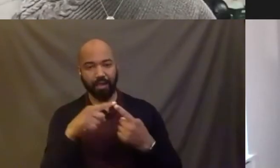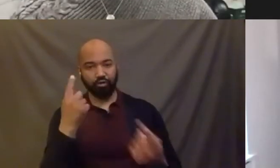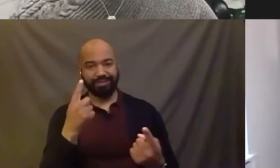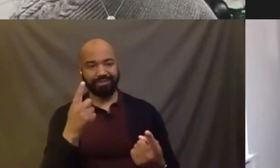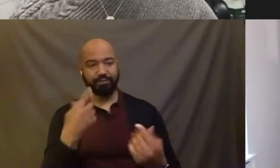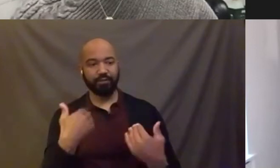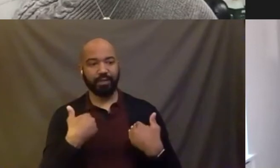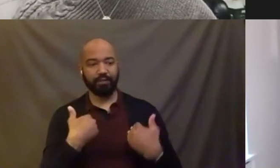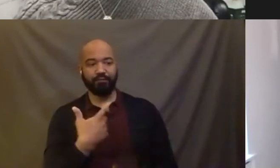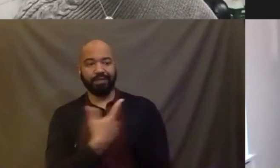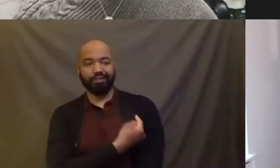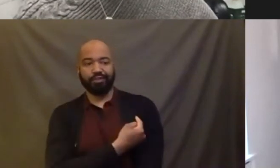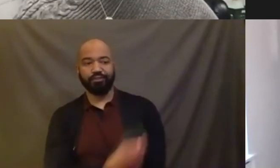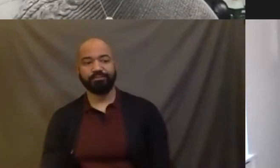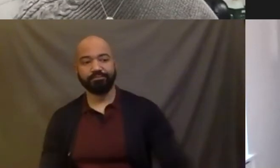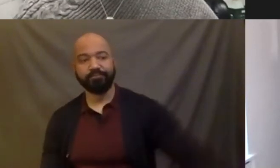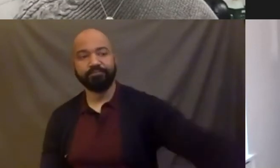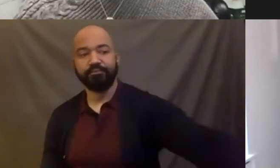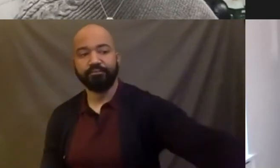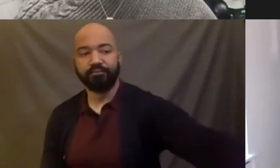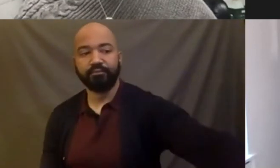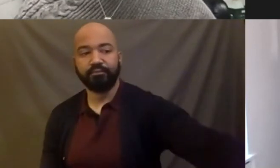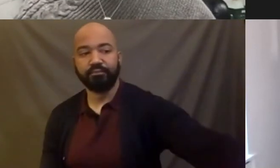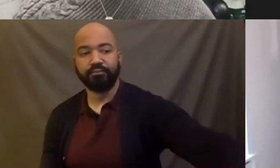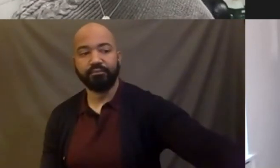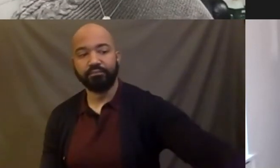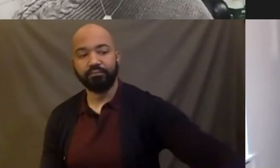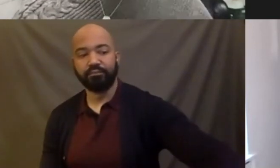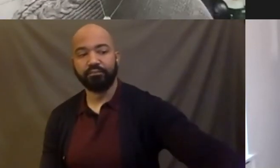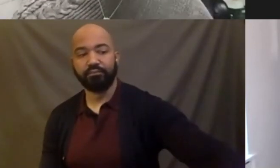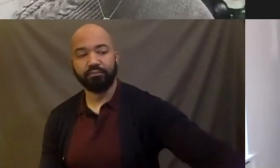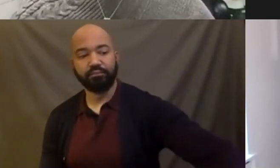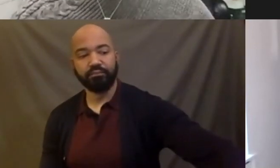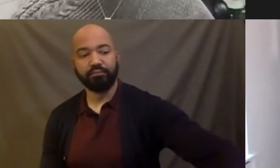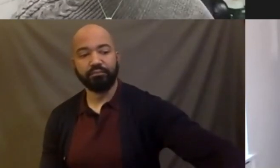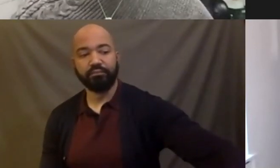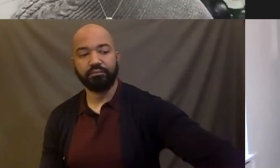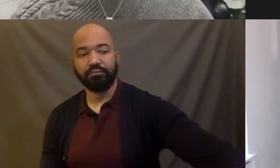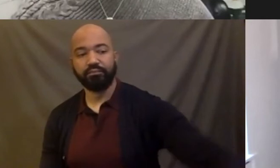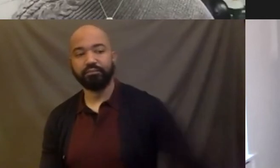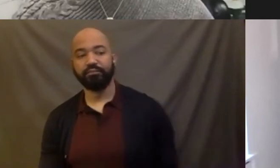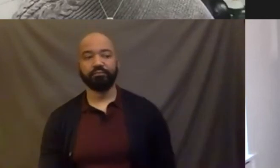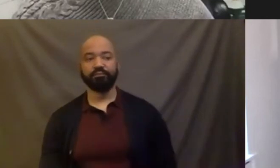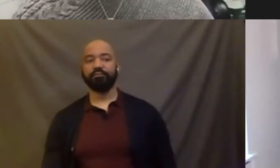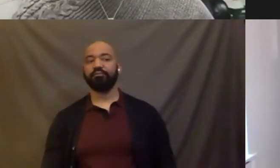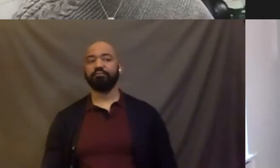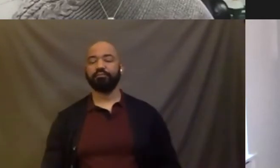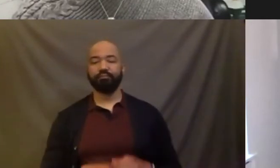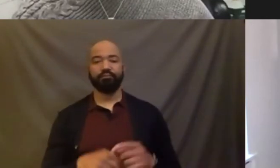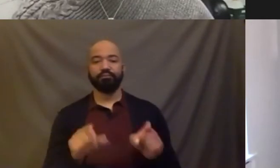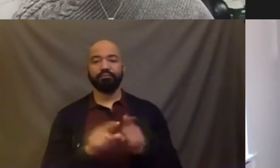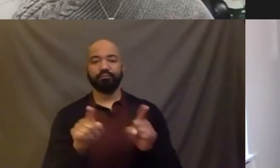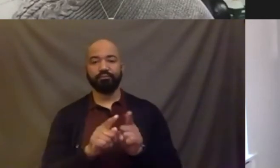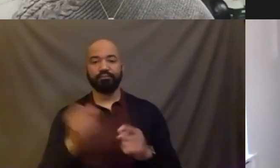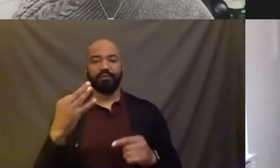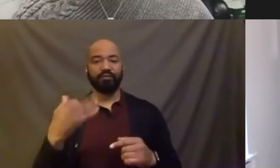So the only reason not to get vaccinated or to hesitate is if you are immunocompromised, and then you really